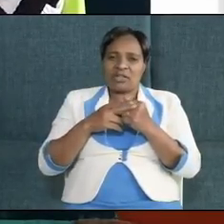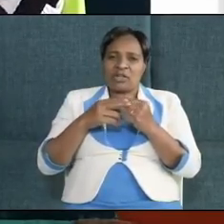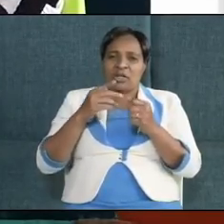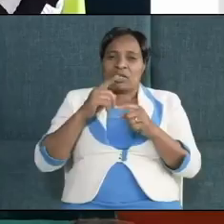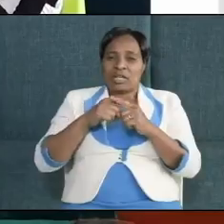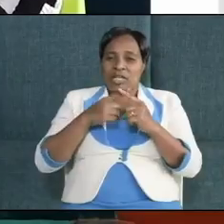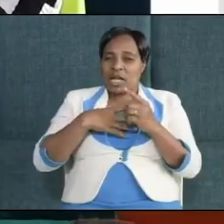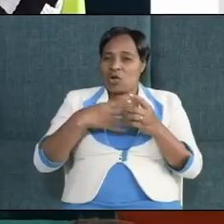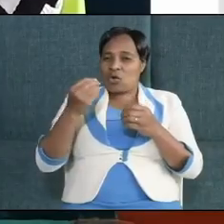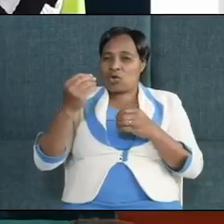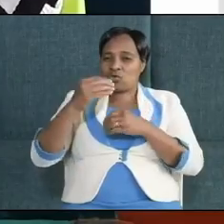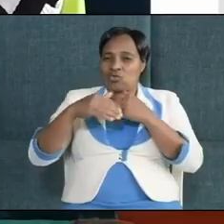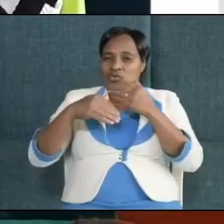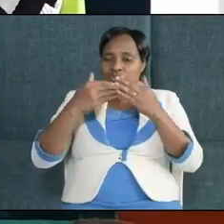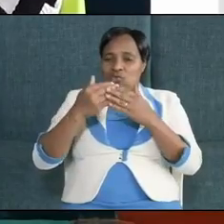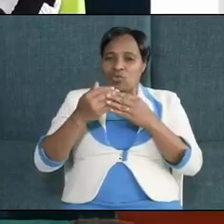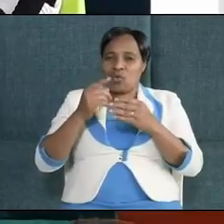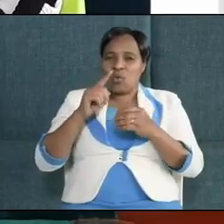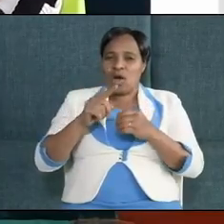to heaven.